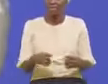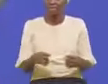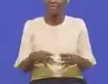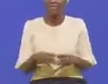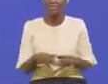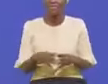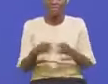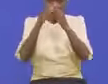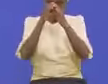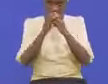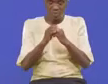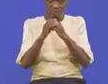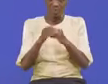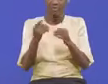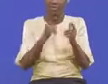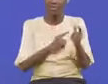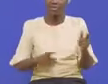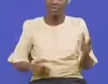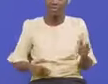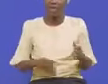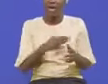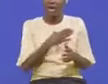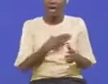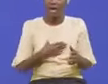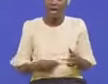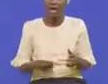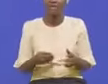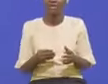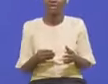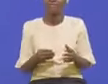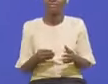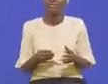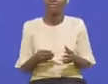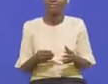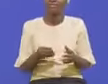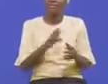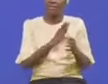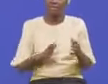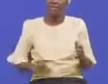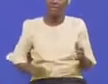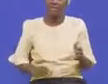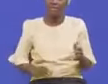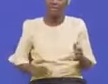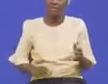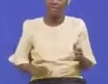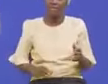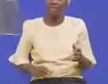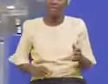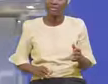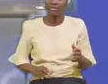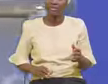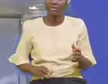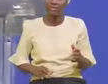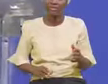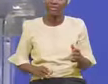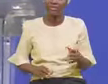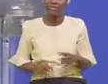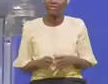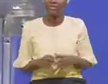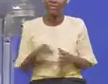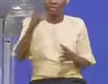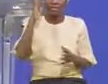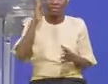the Lord. A yem ye subo apotoa. You have lifted up Christ. A yem ye do Kristo regia. He also will bring a